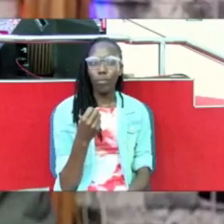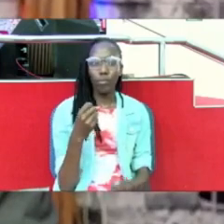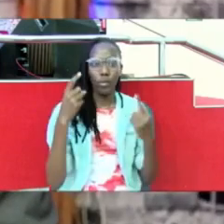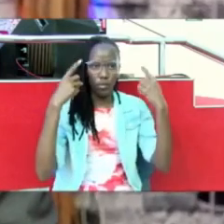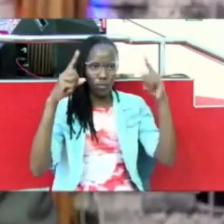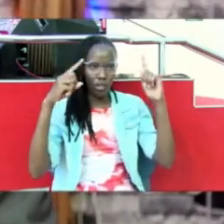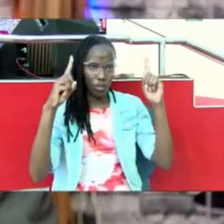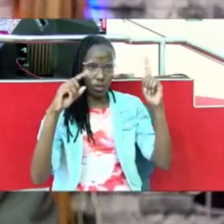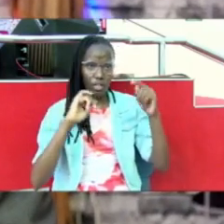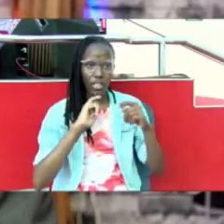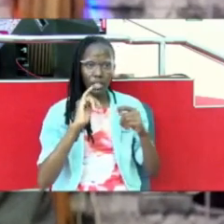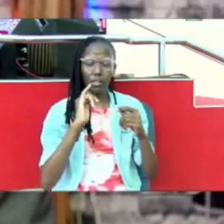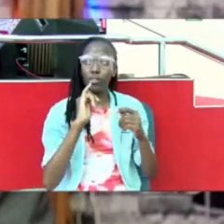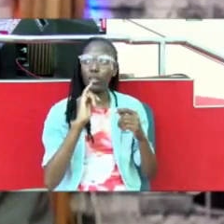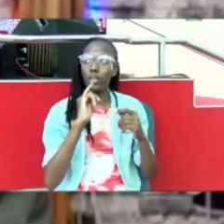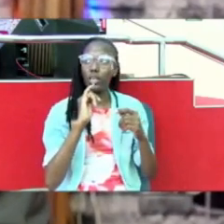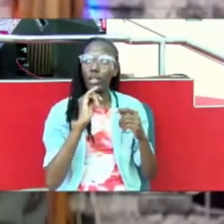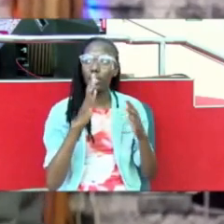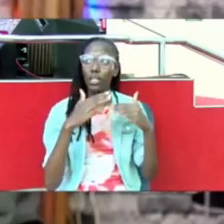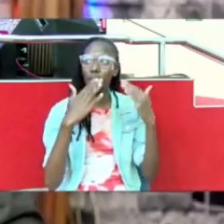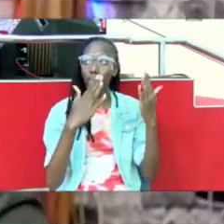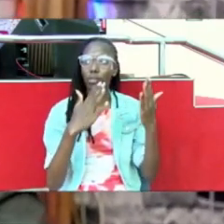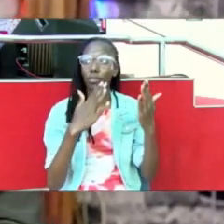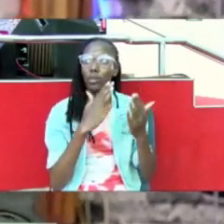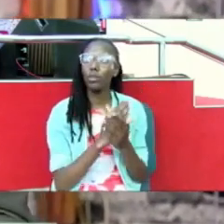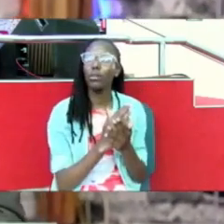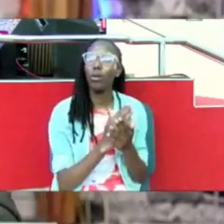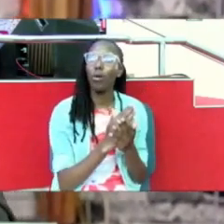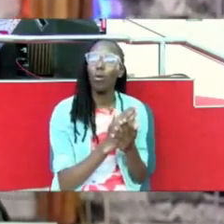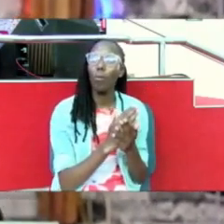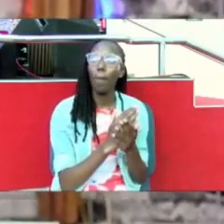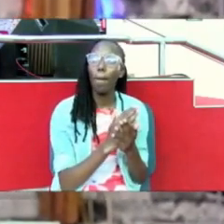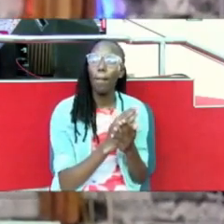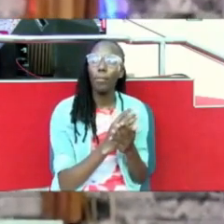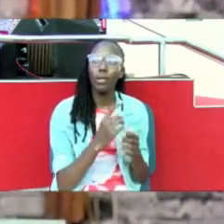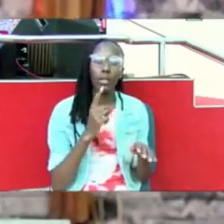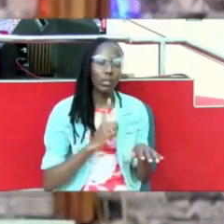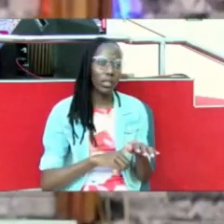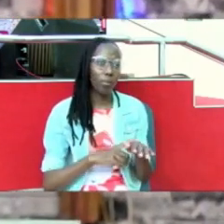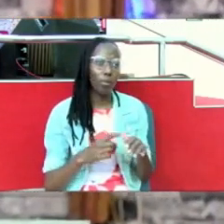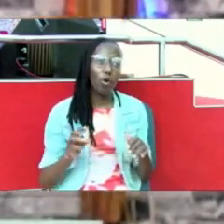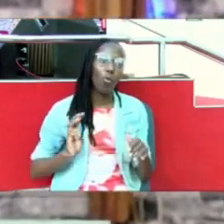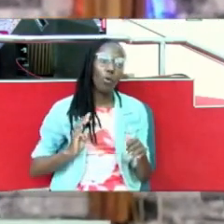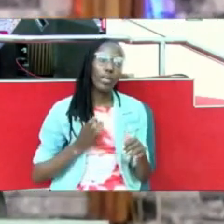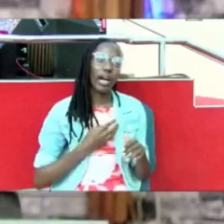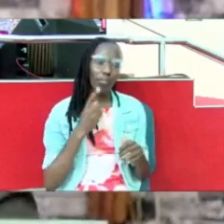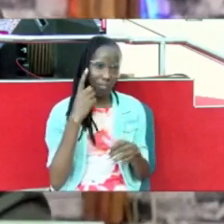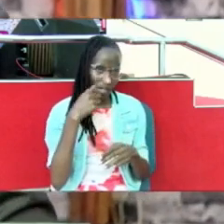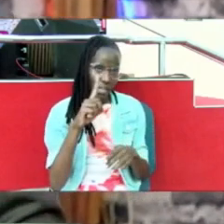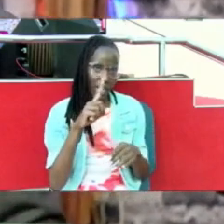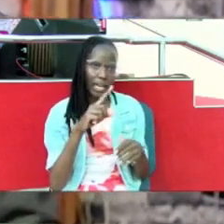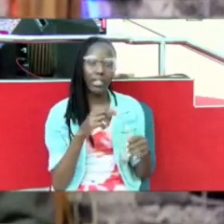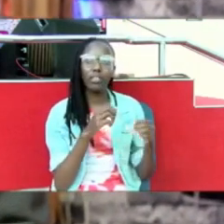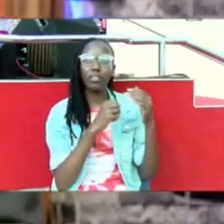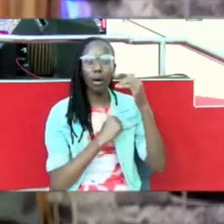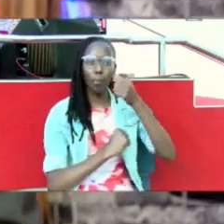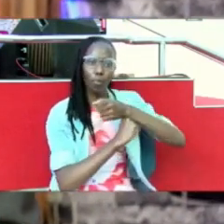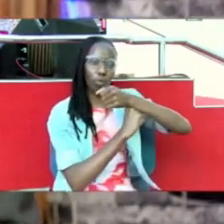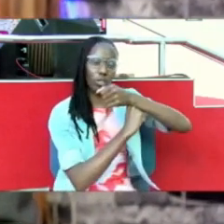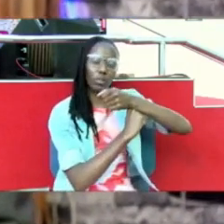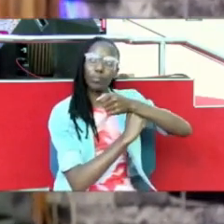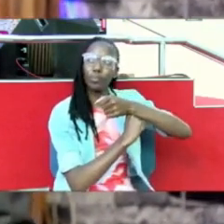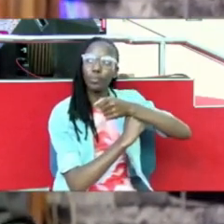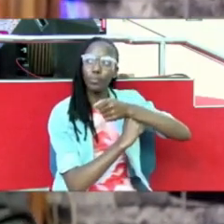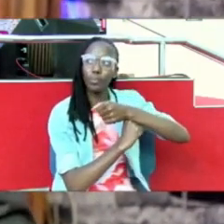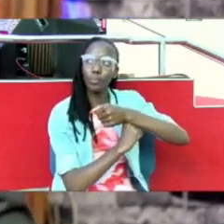is assured. Ushindi umehakikishwa. When we have the right backing. Wakati tuko na yule